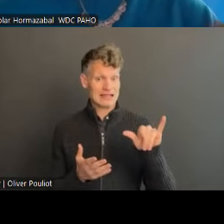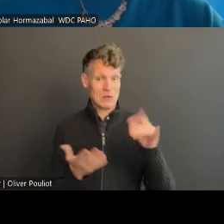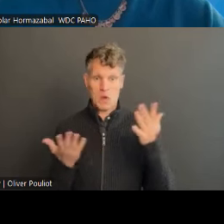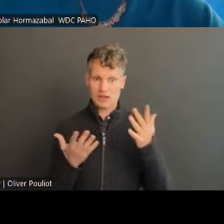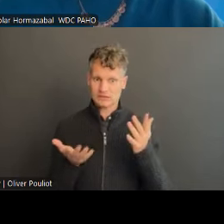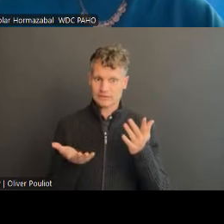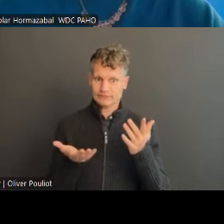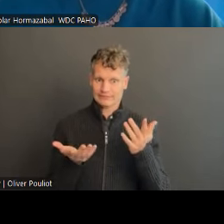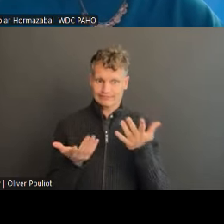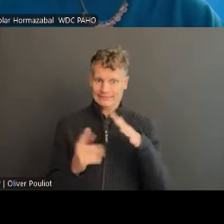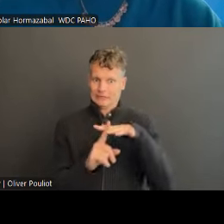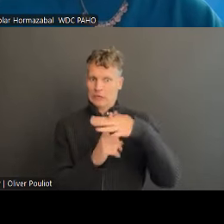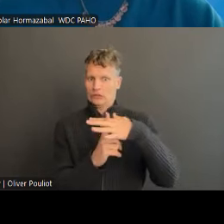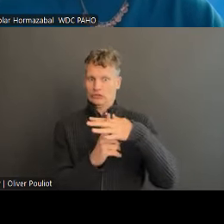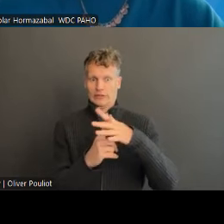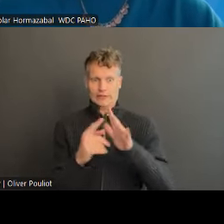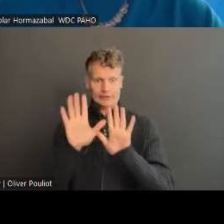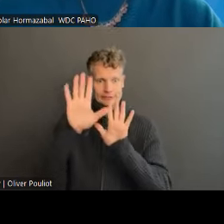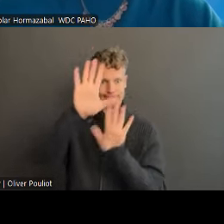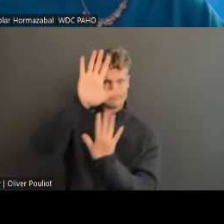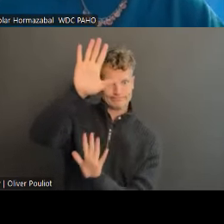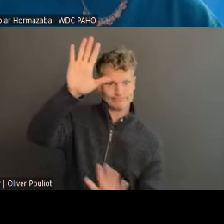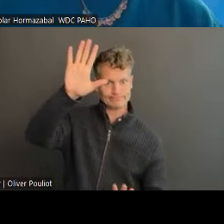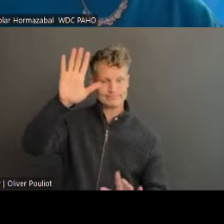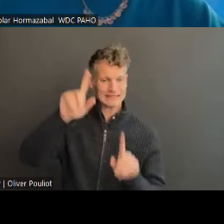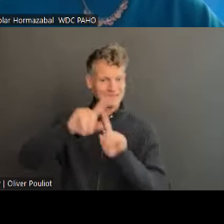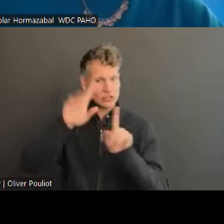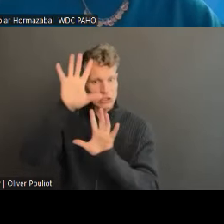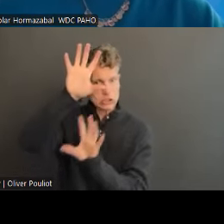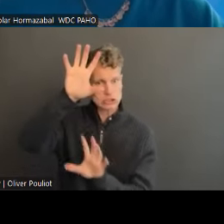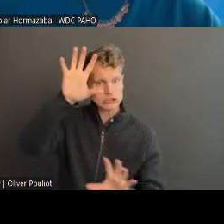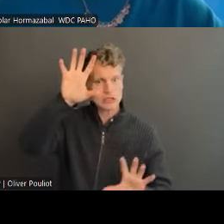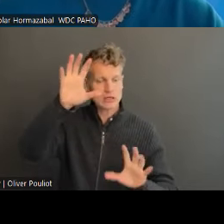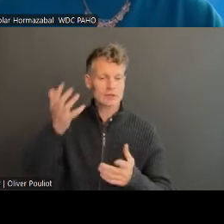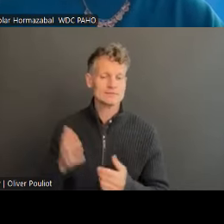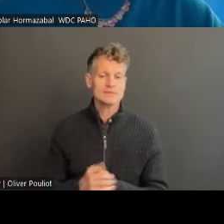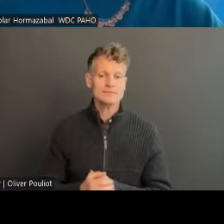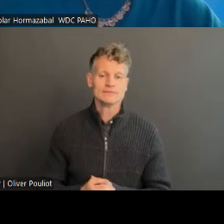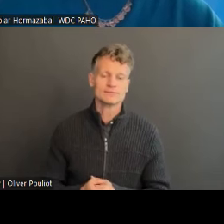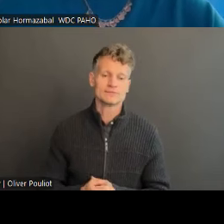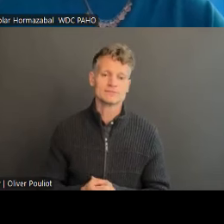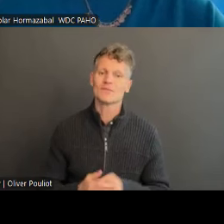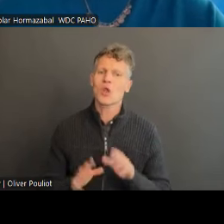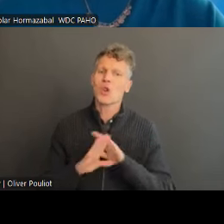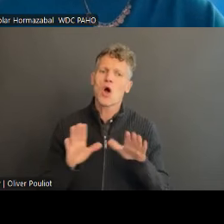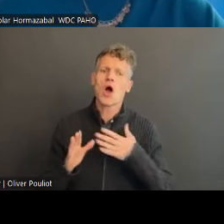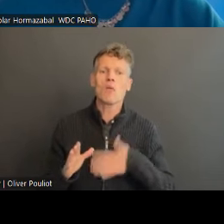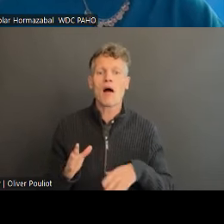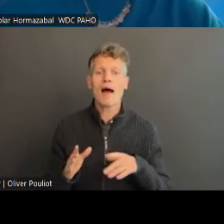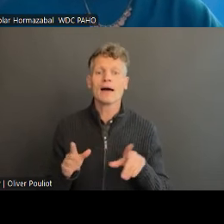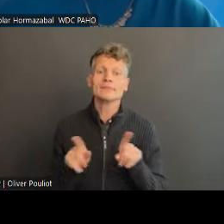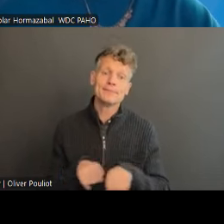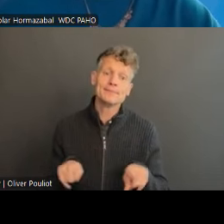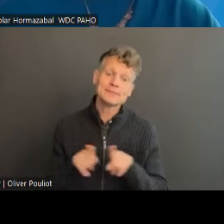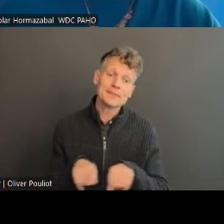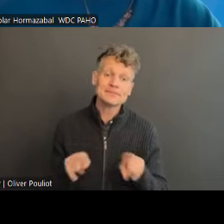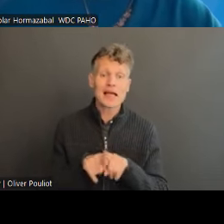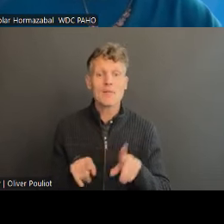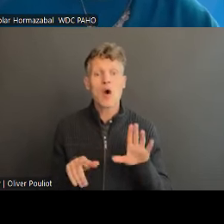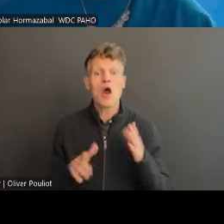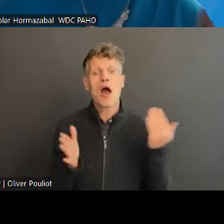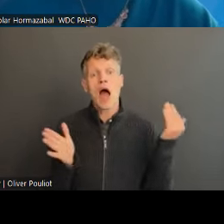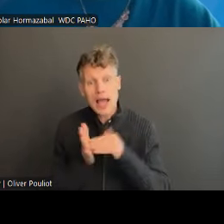groups that live in vulnerable conditions. So it's not about doing the same thing or more frequently, but the same